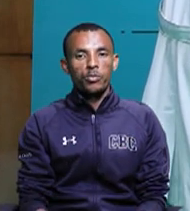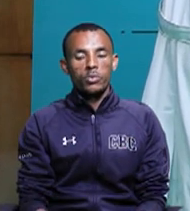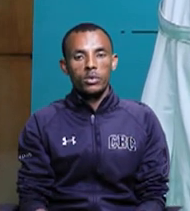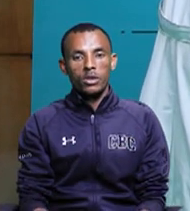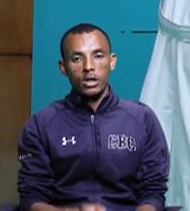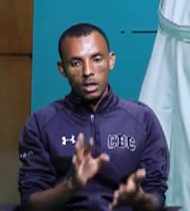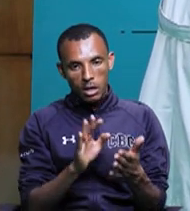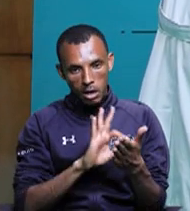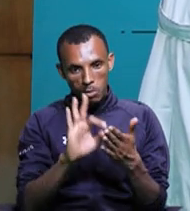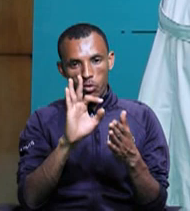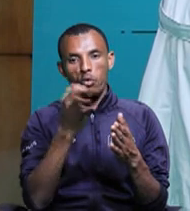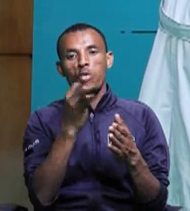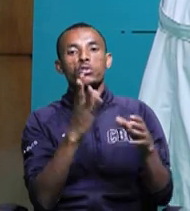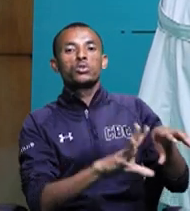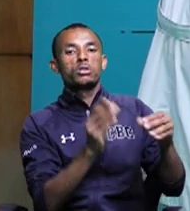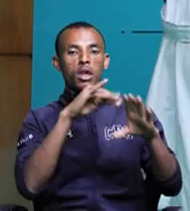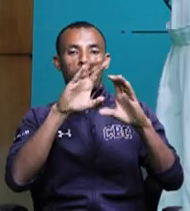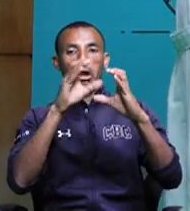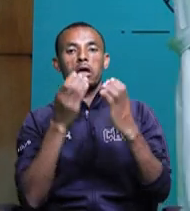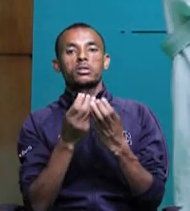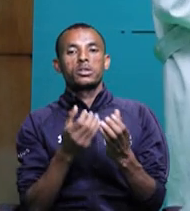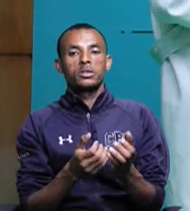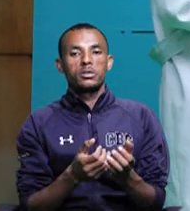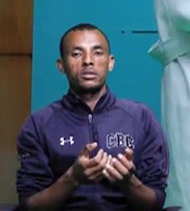In a class, this represents a number also.